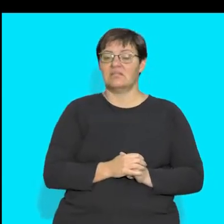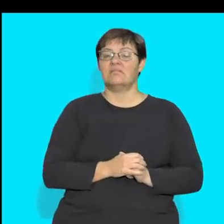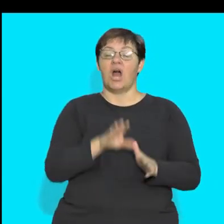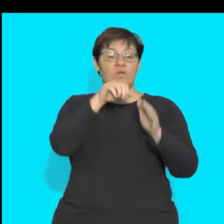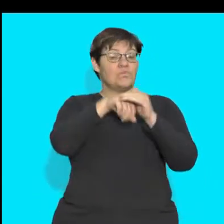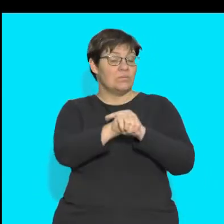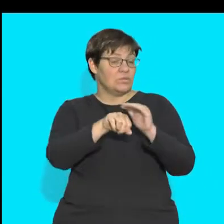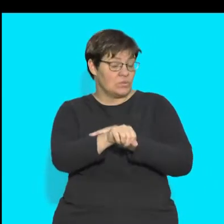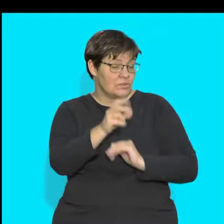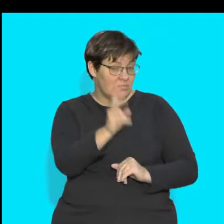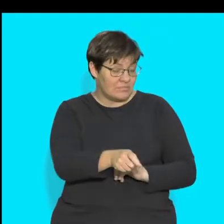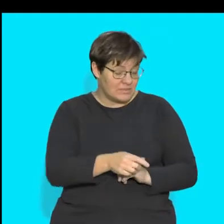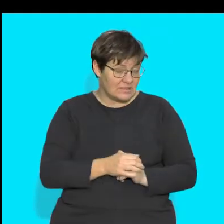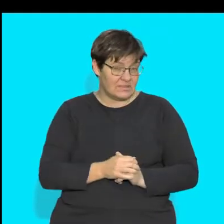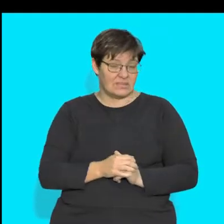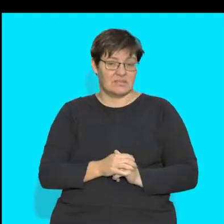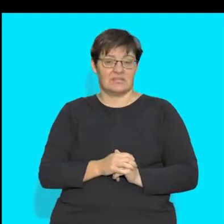to reproduce,